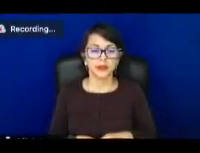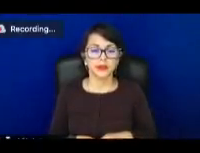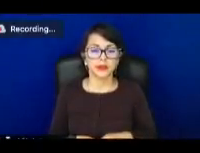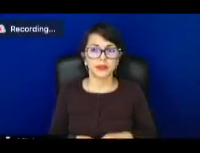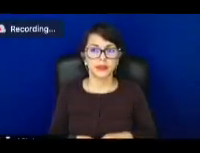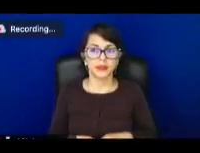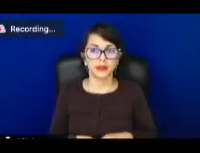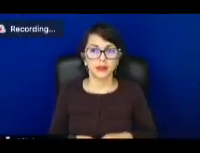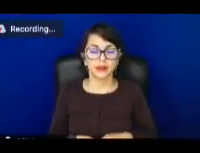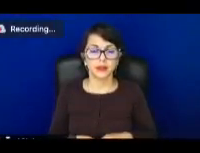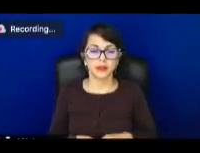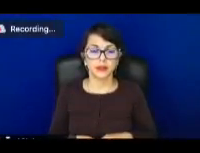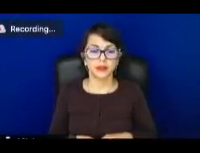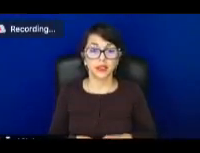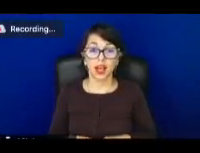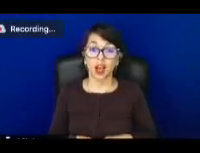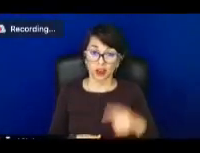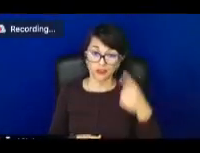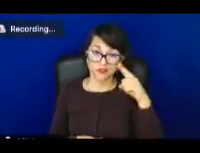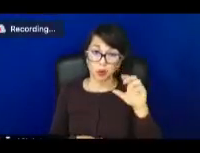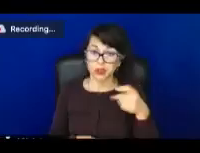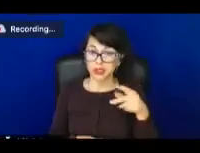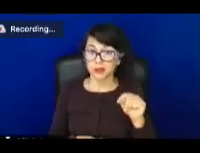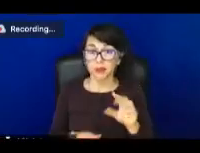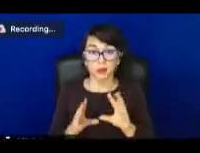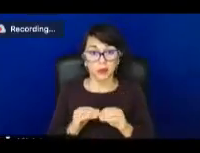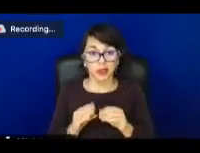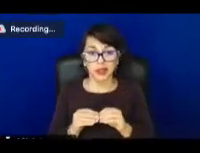the meetings, the September meetings, and this is the